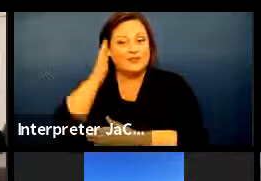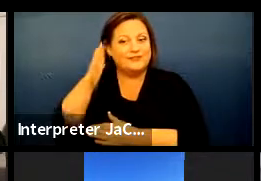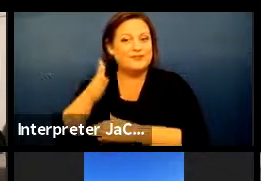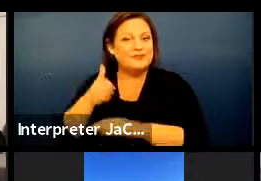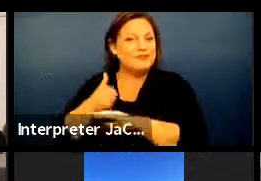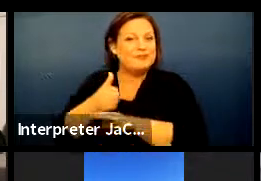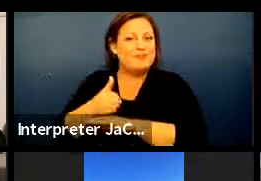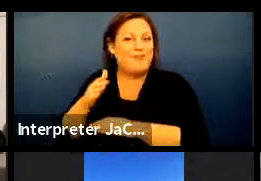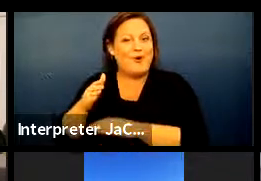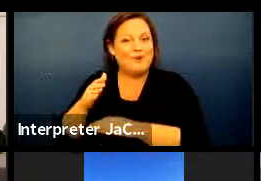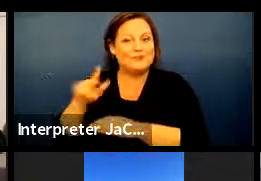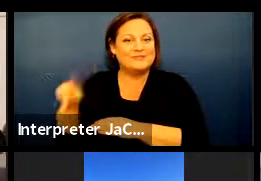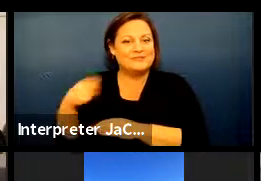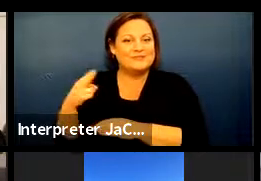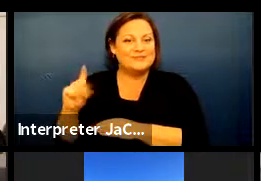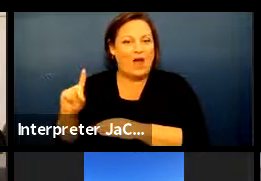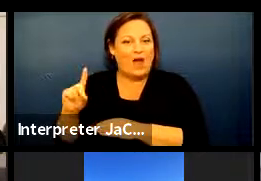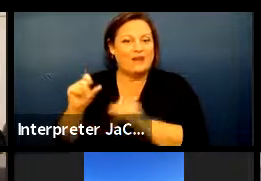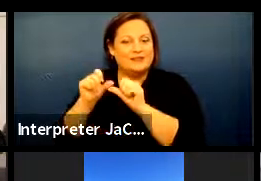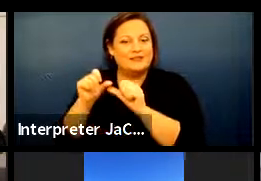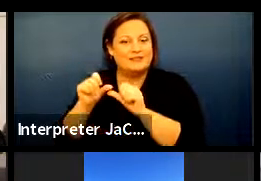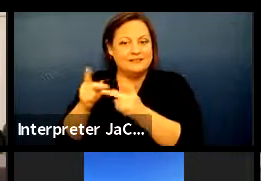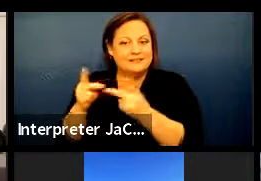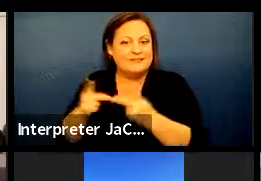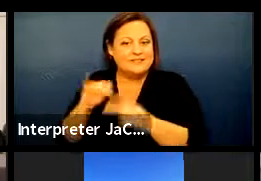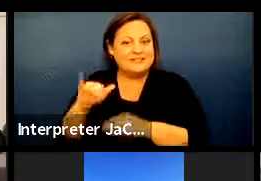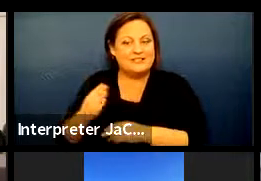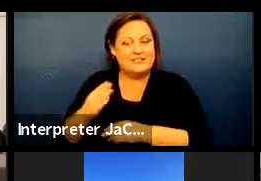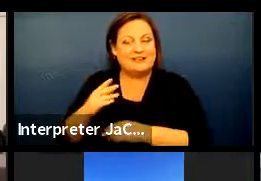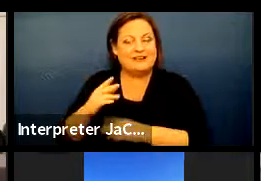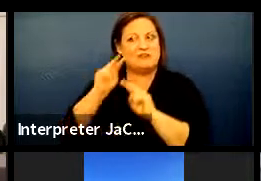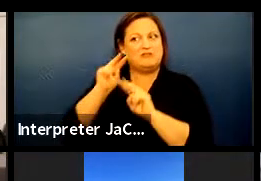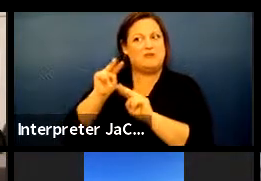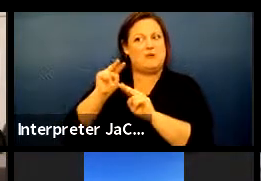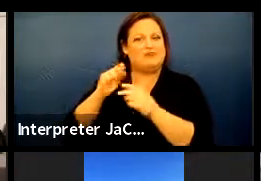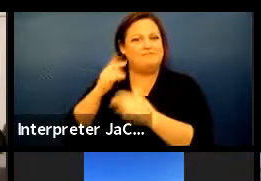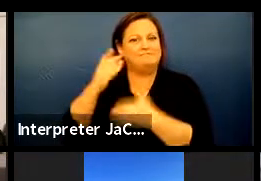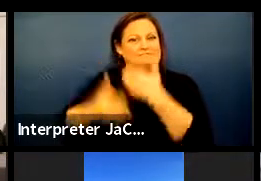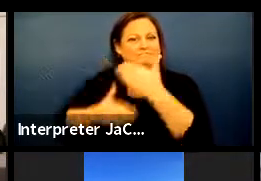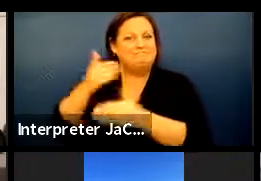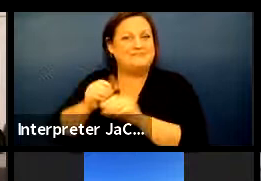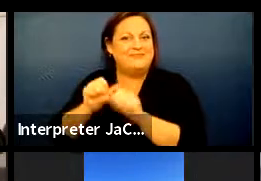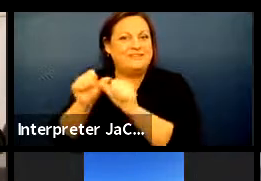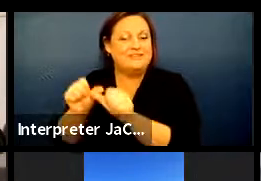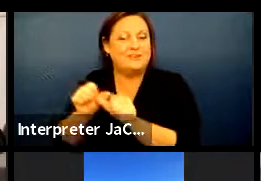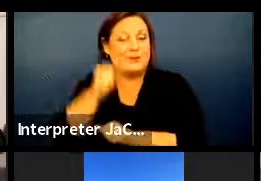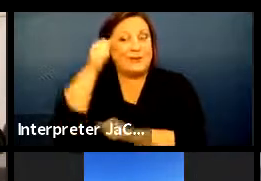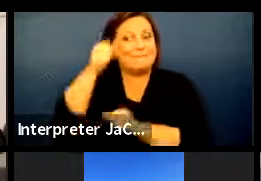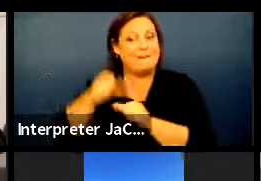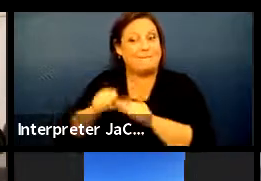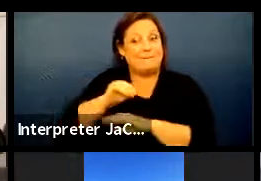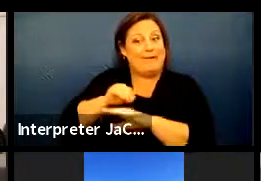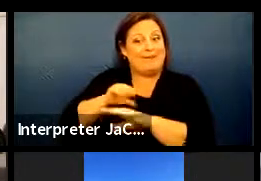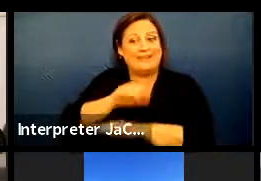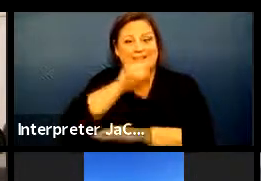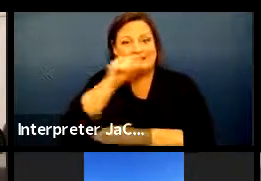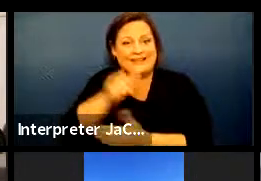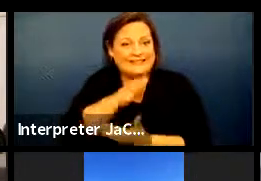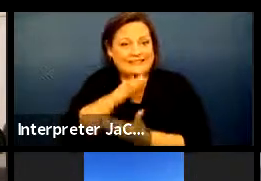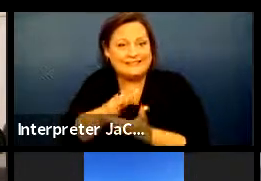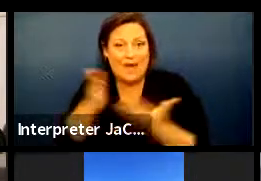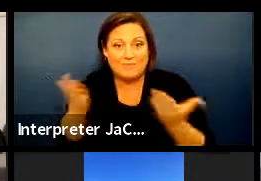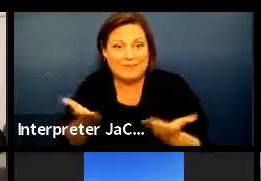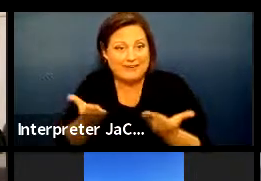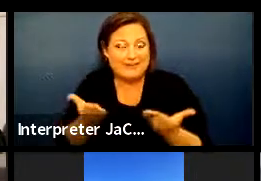position. I look forward to watching you grow within the field. And remember that my advising of you doesn't stop here. I look